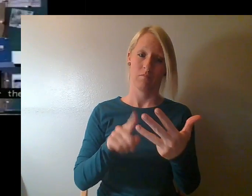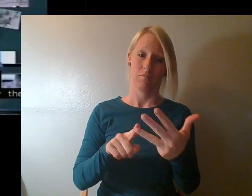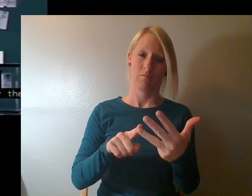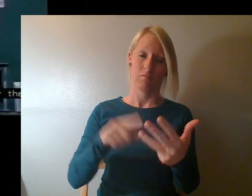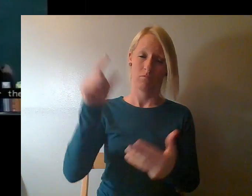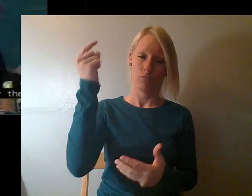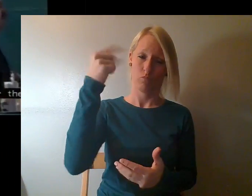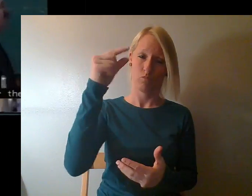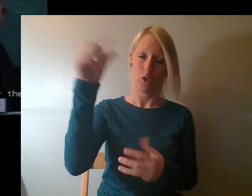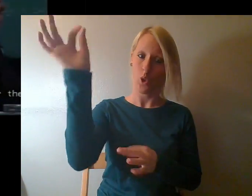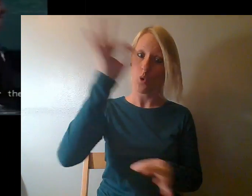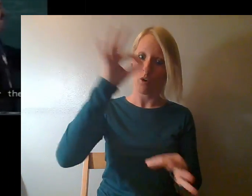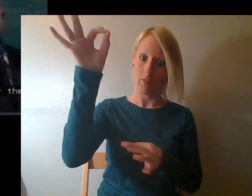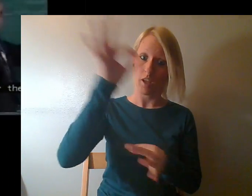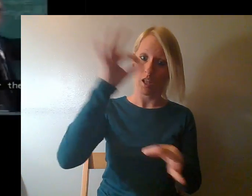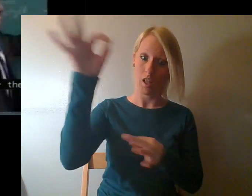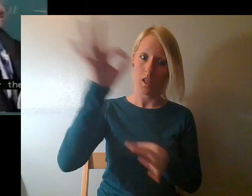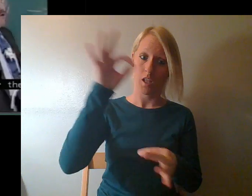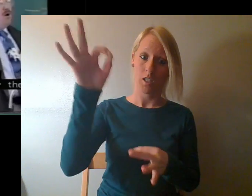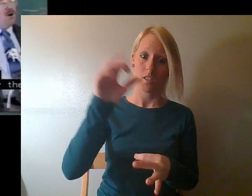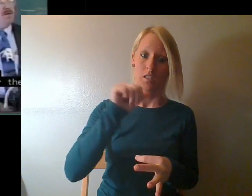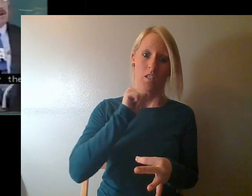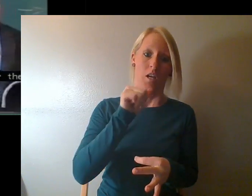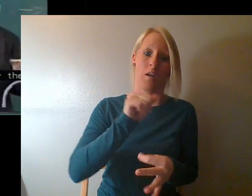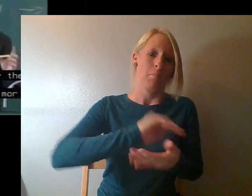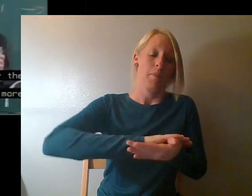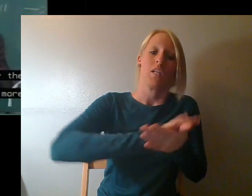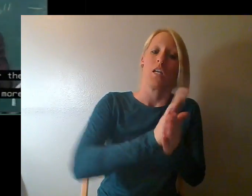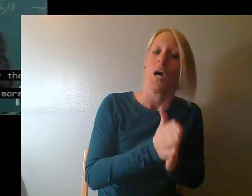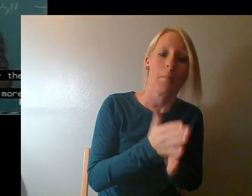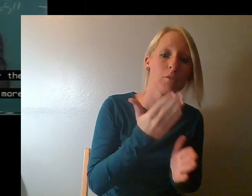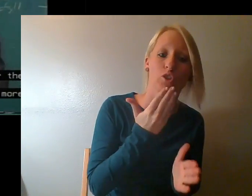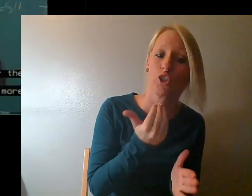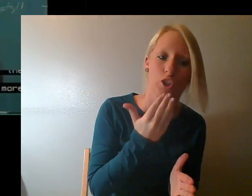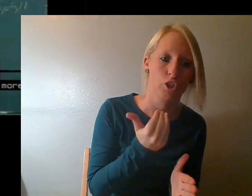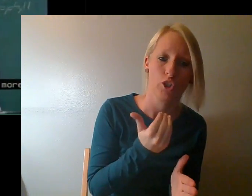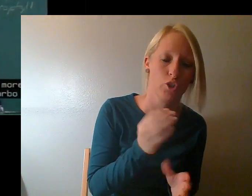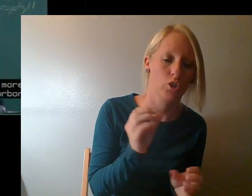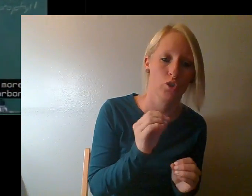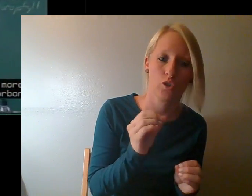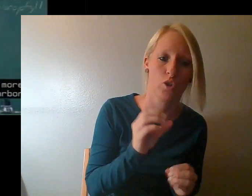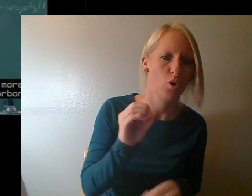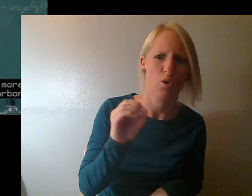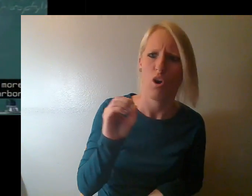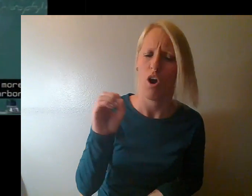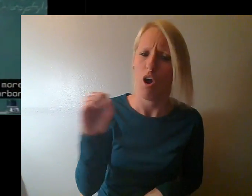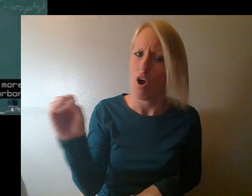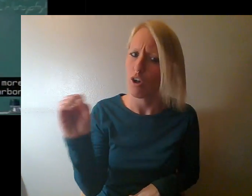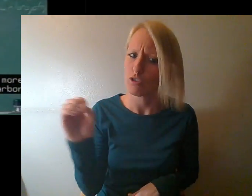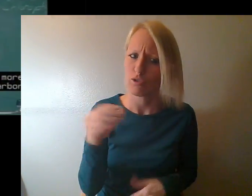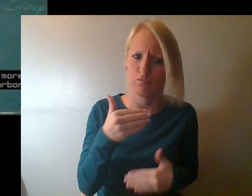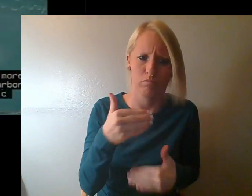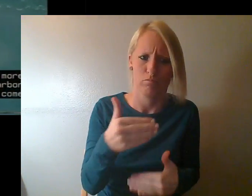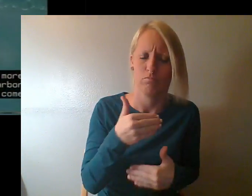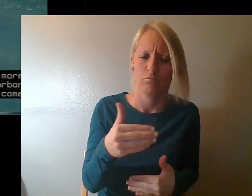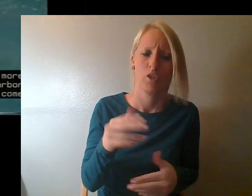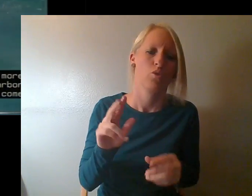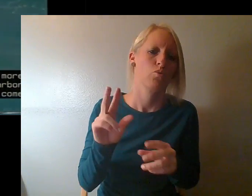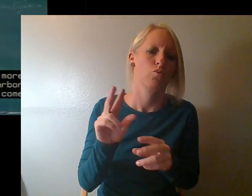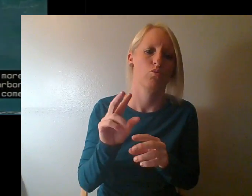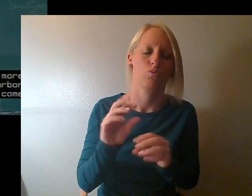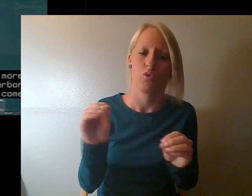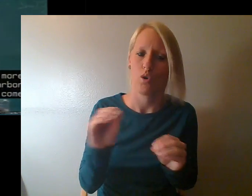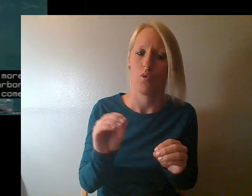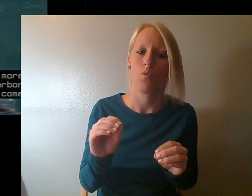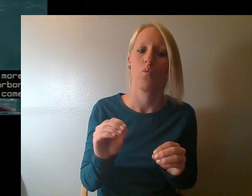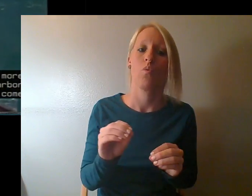the sugar or the oxygen. The chlorophyll is nothing more than the place where the carbon dioxide